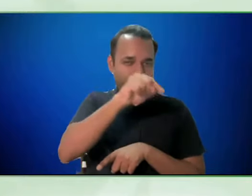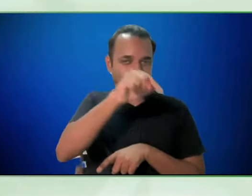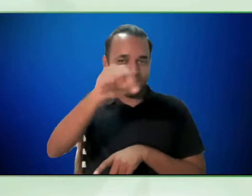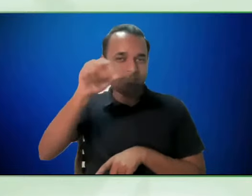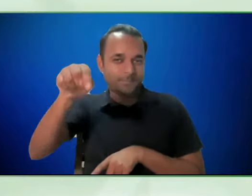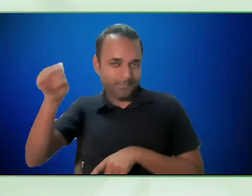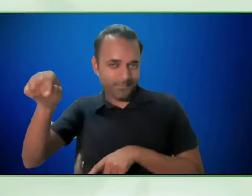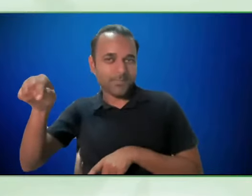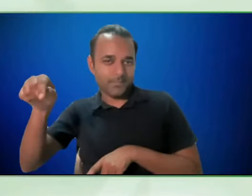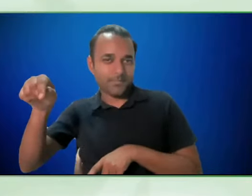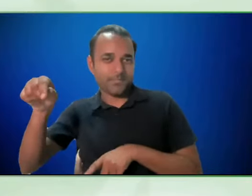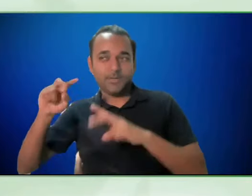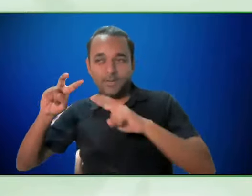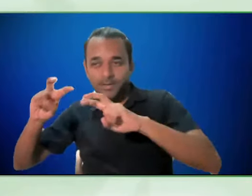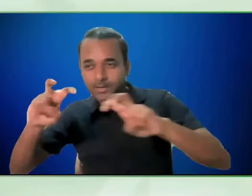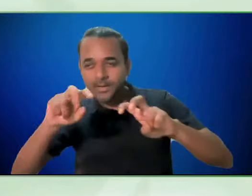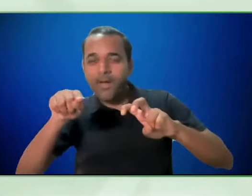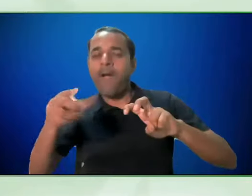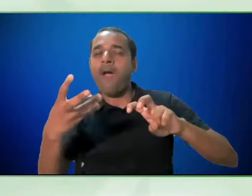that there will